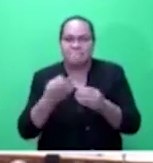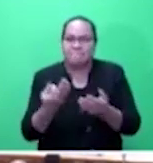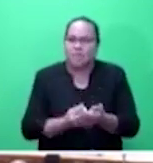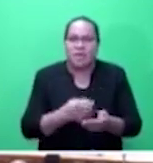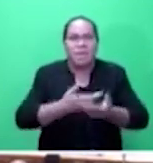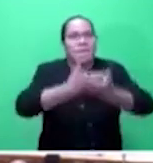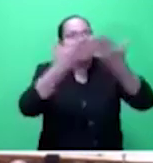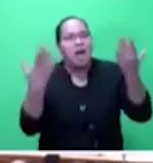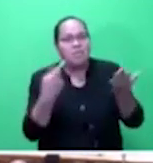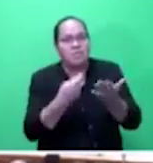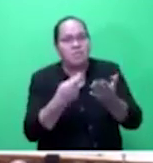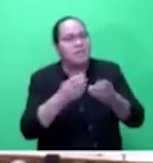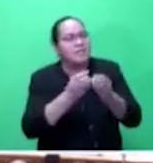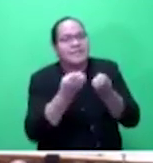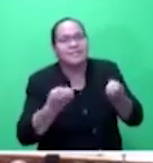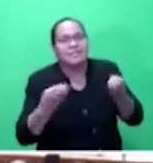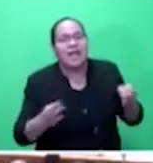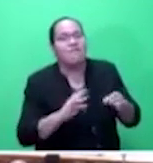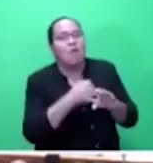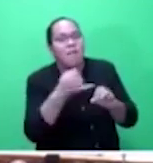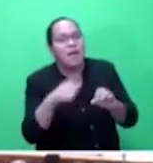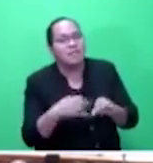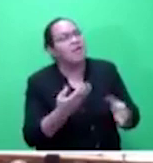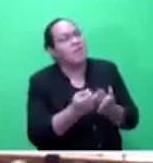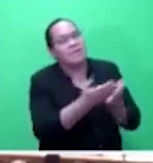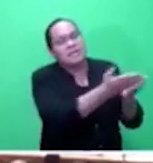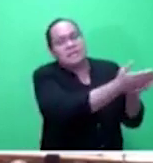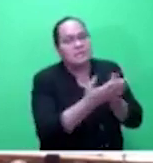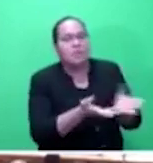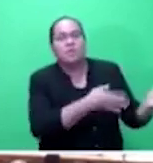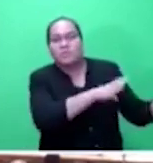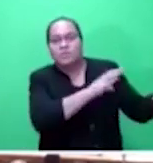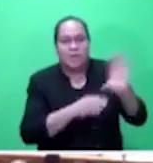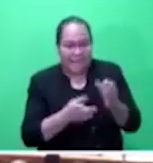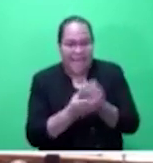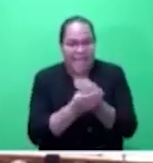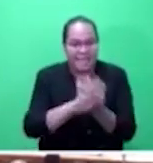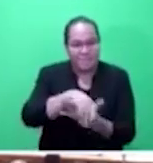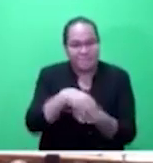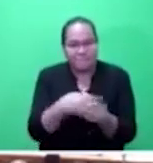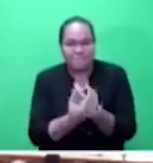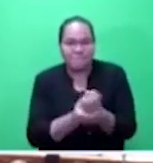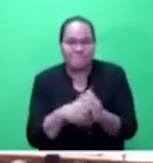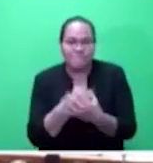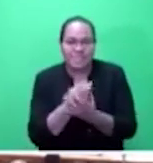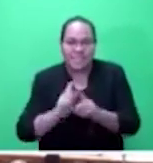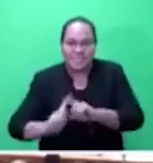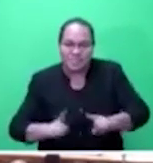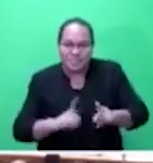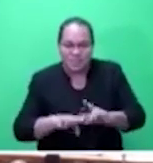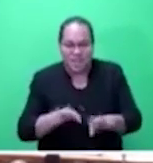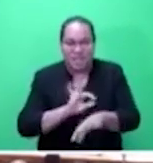medical supplies and equipment, effective immediately. Hand sanitizer, antibacterial hand wash, vaccinations, hospital